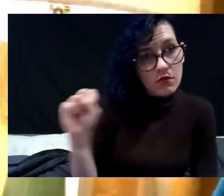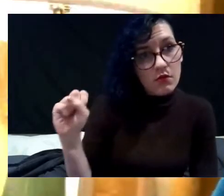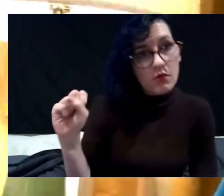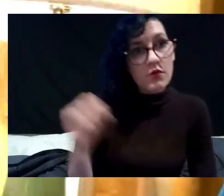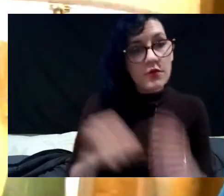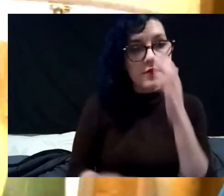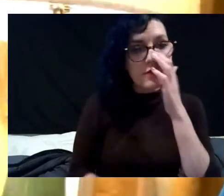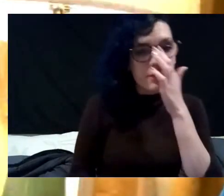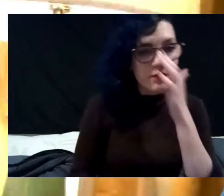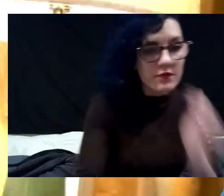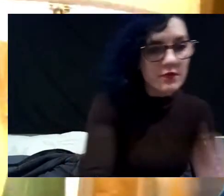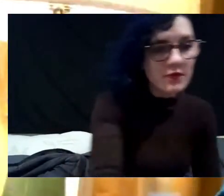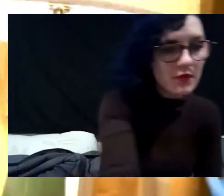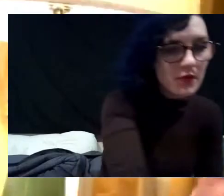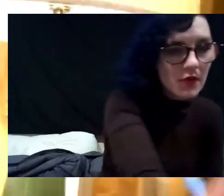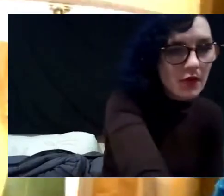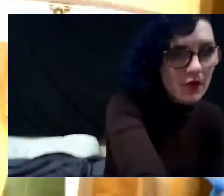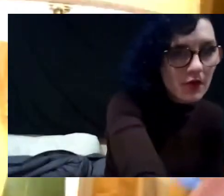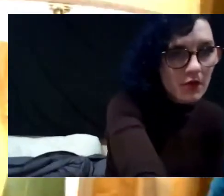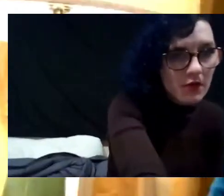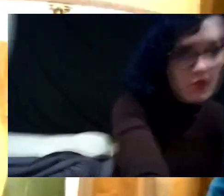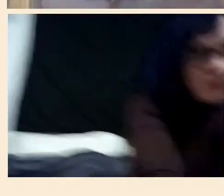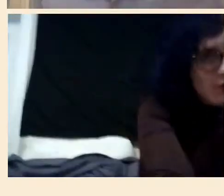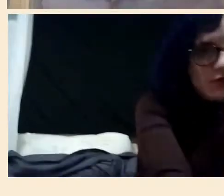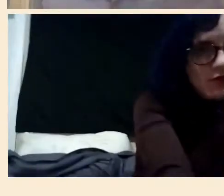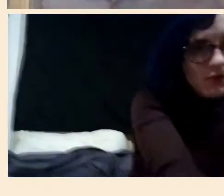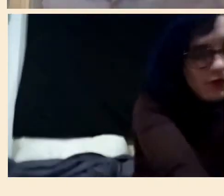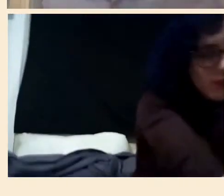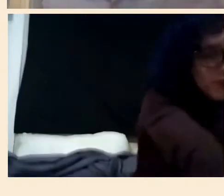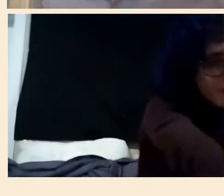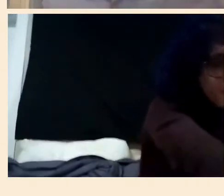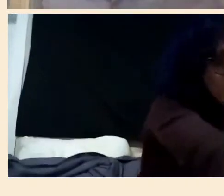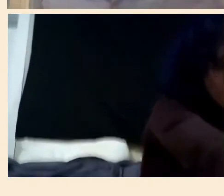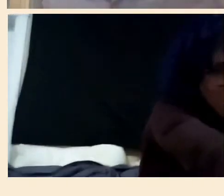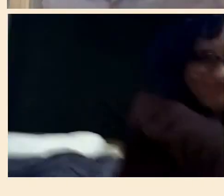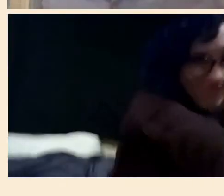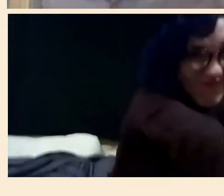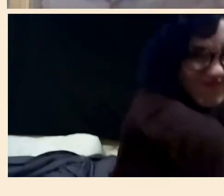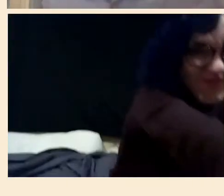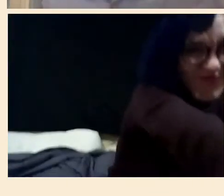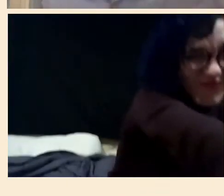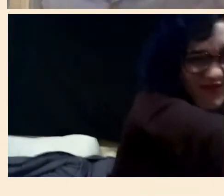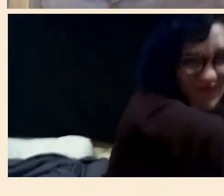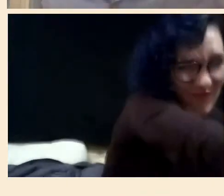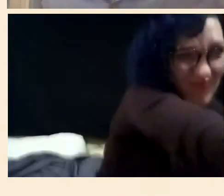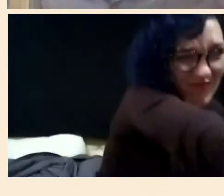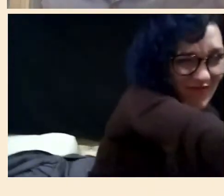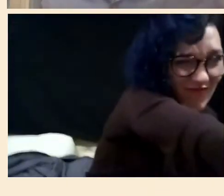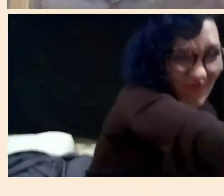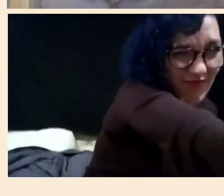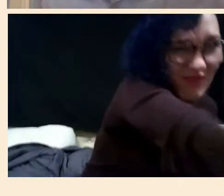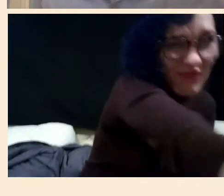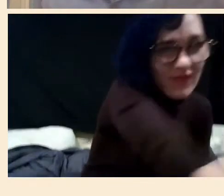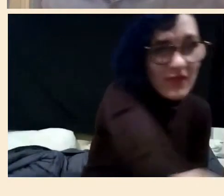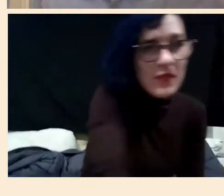answered. How can people trust that you're going to serve out your term in the Secretary of State's office and not just run for governor in a couple of years?